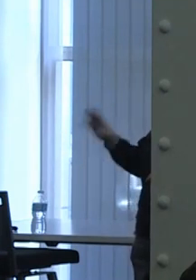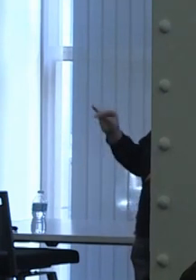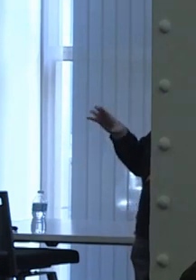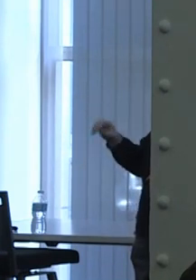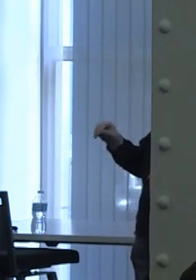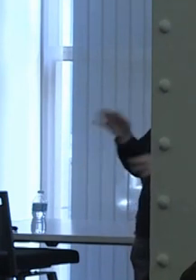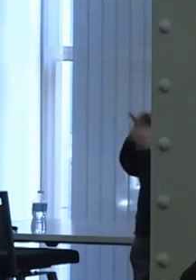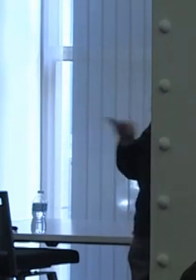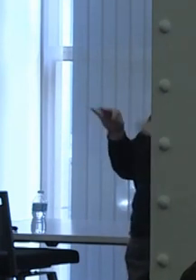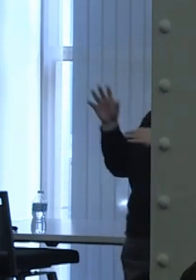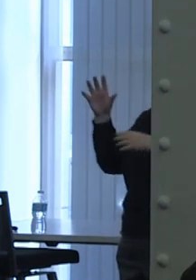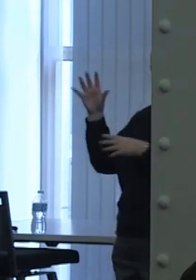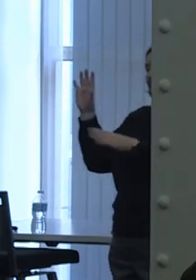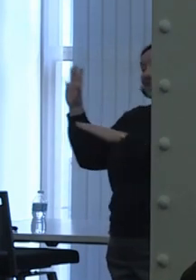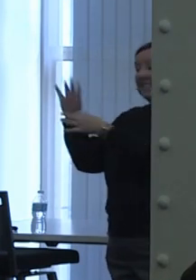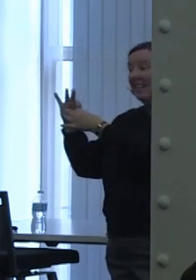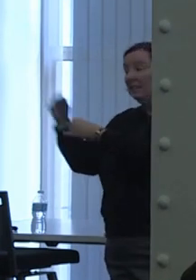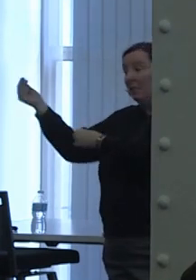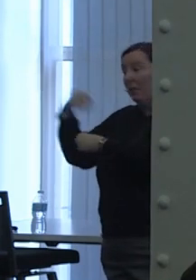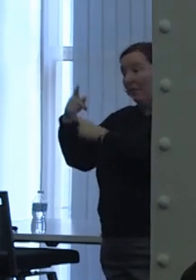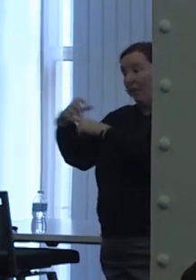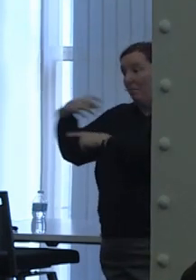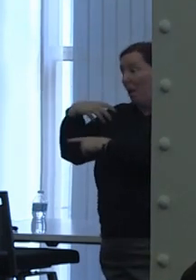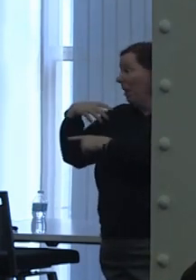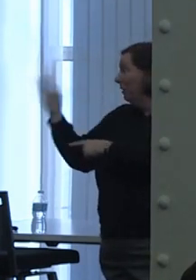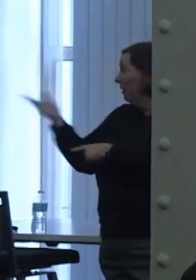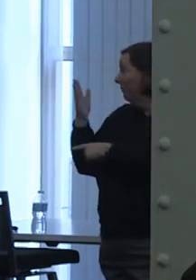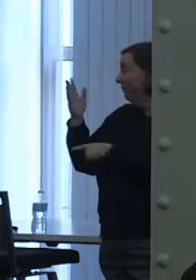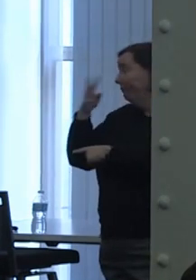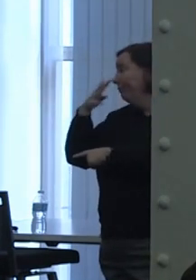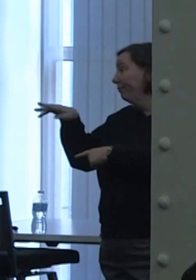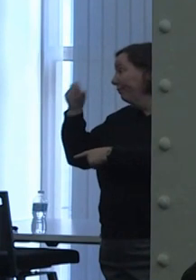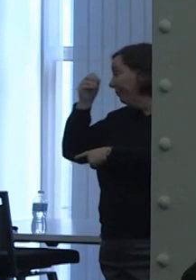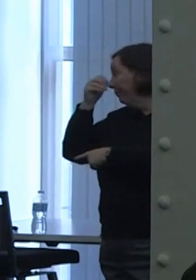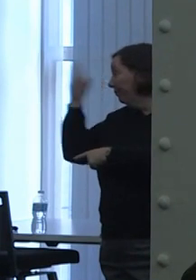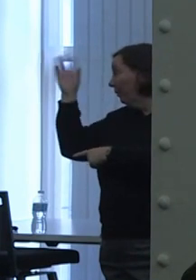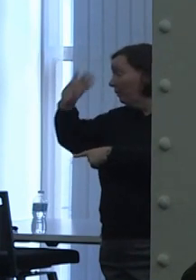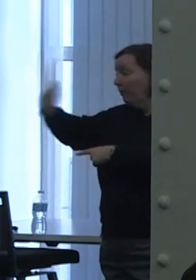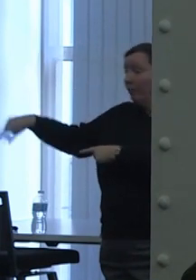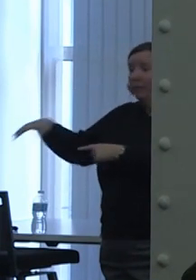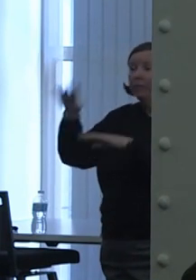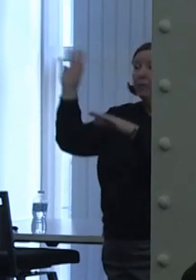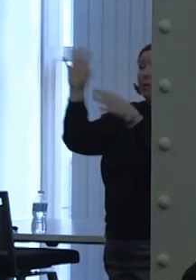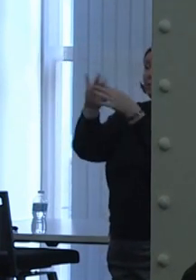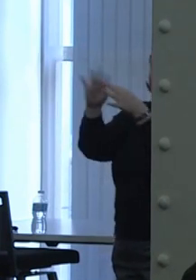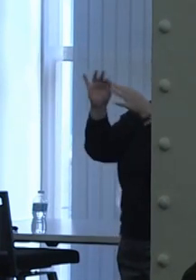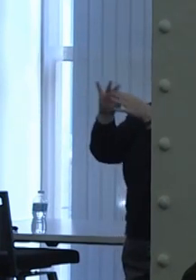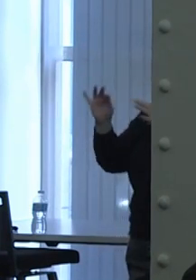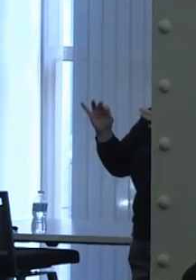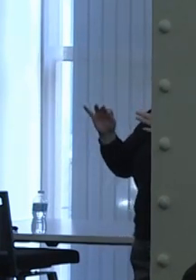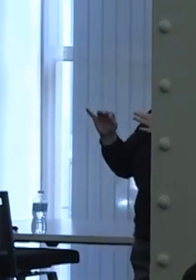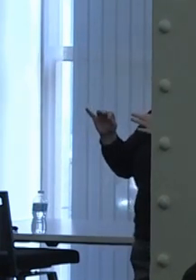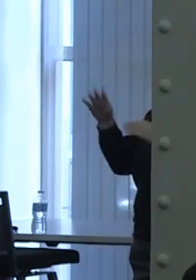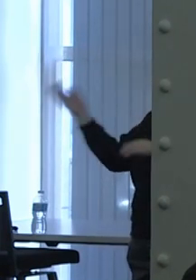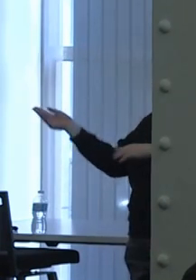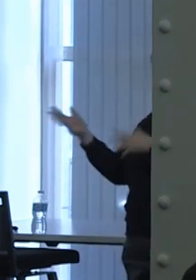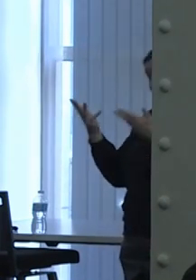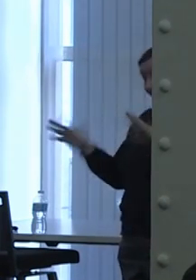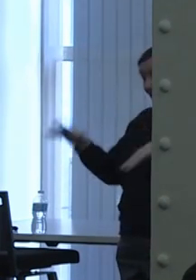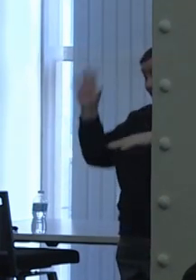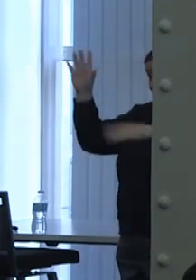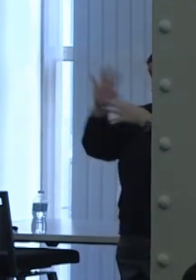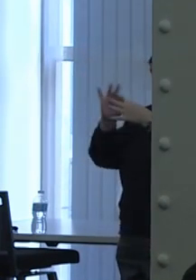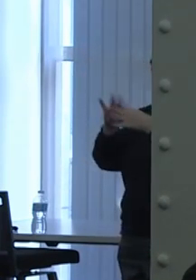testimony that his boss had prepared for him. And the memo simply said, your boxes are at security, your office has been cleaned